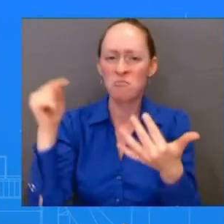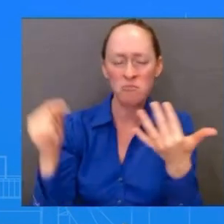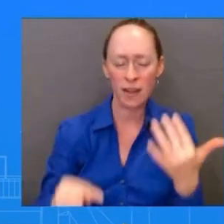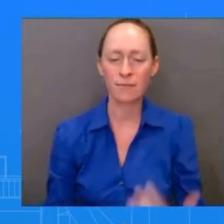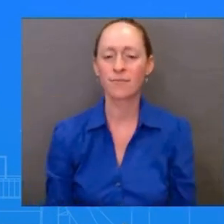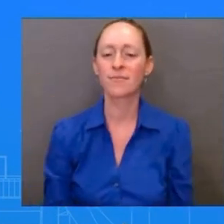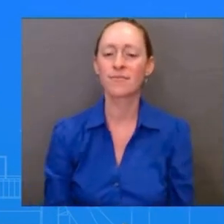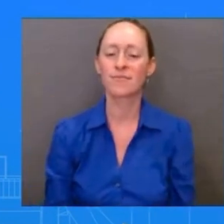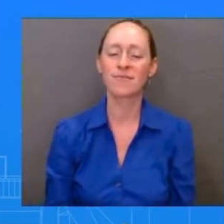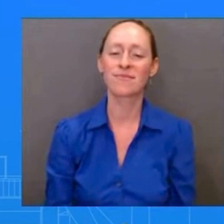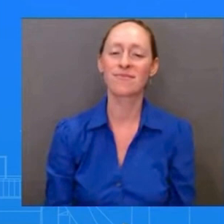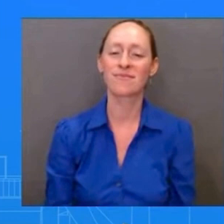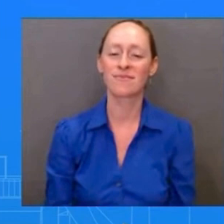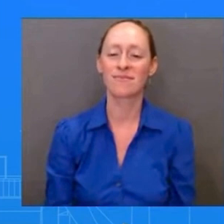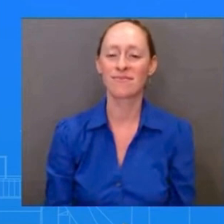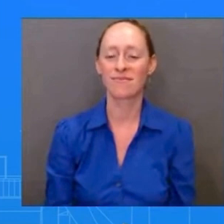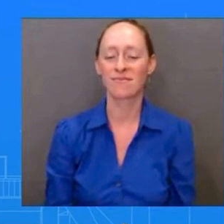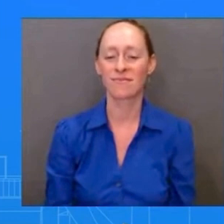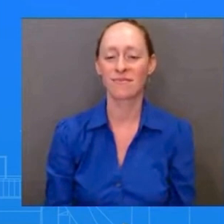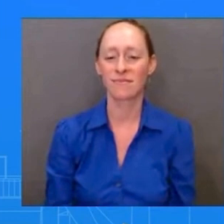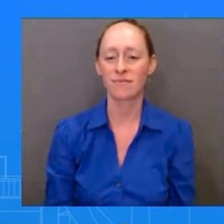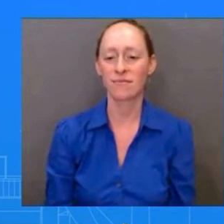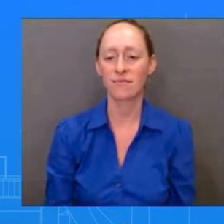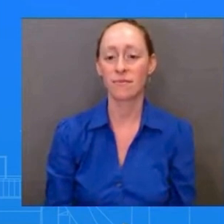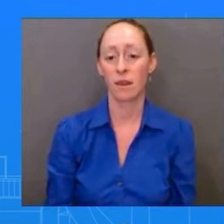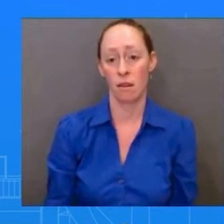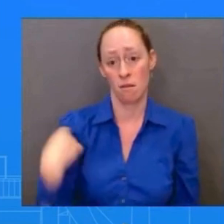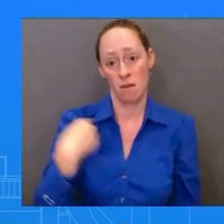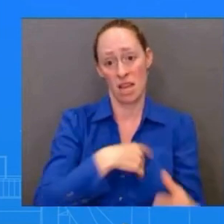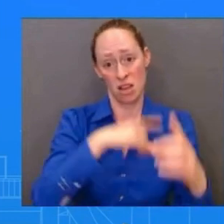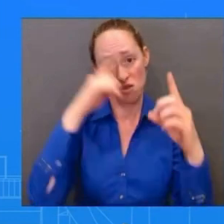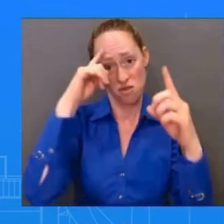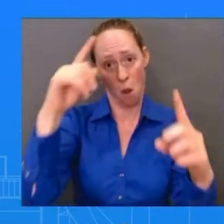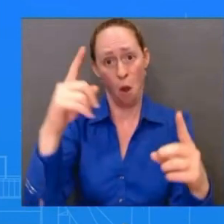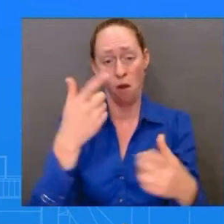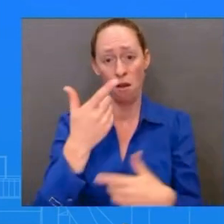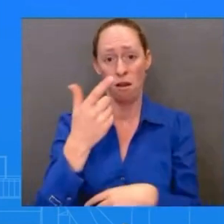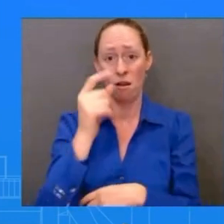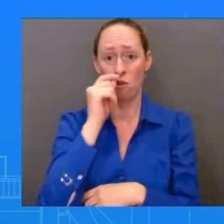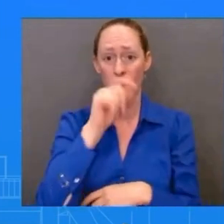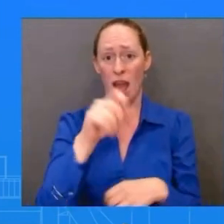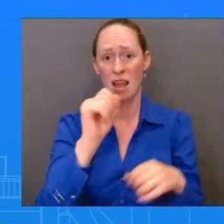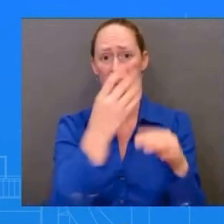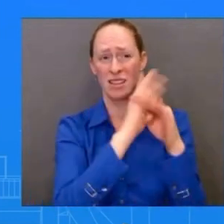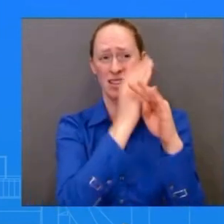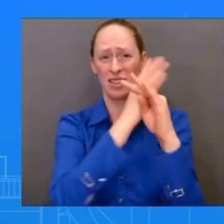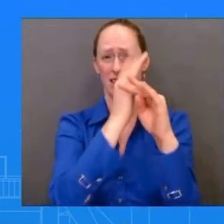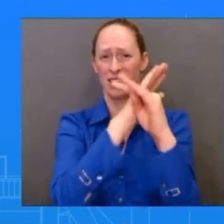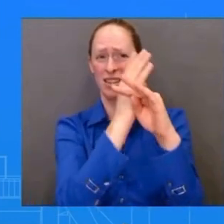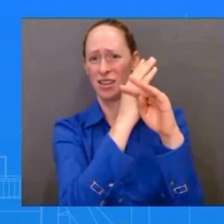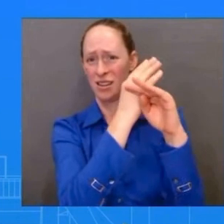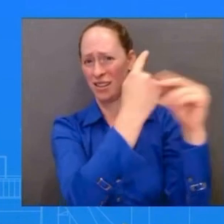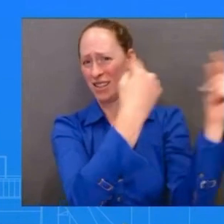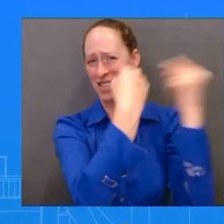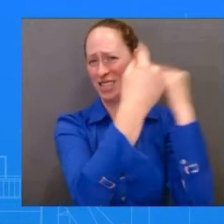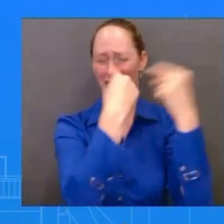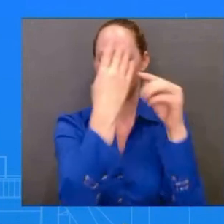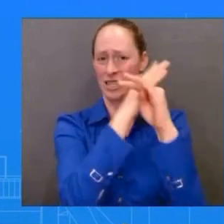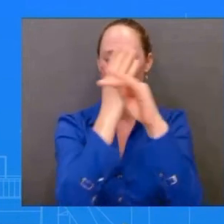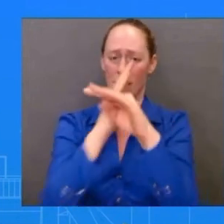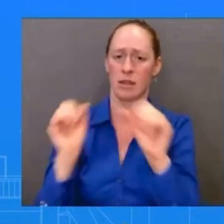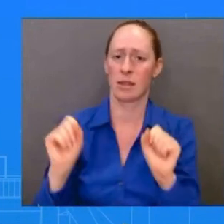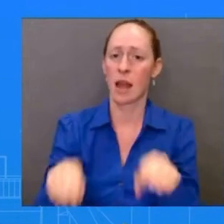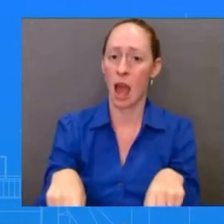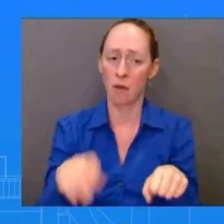airstrikes like those they faced today. The Kremlin could end this war at any time by withdrawing its forces from Ukraine